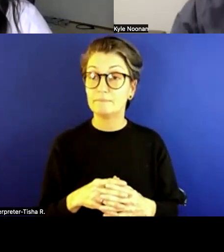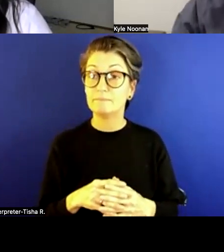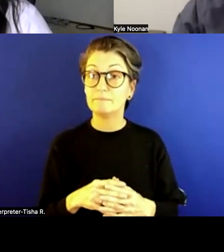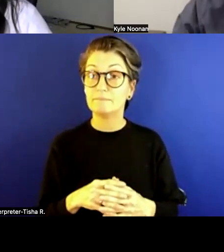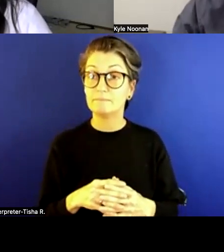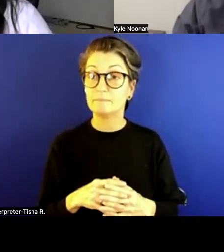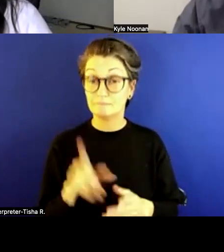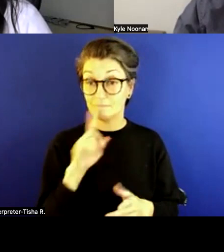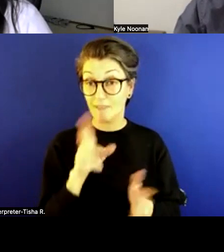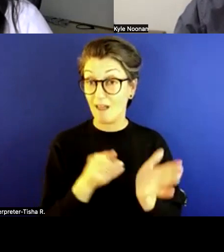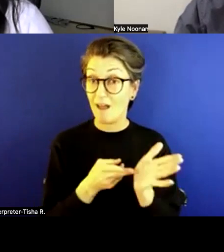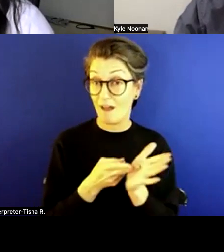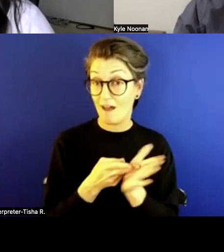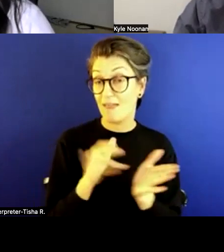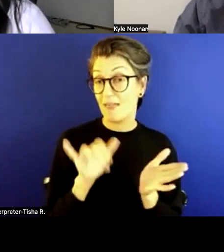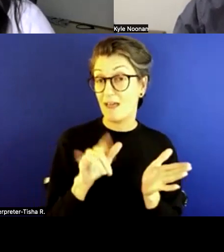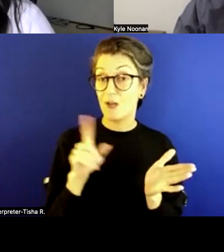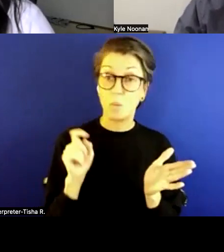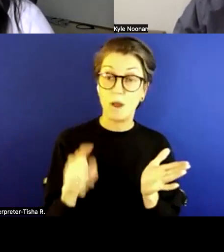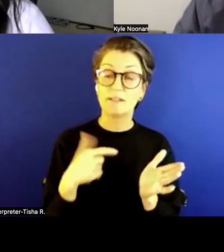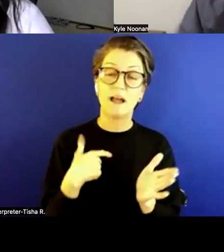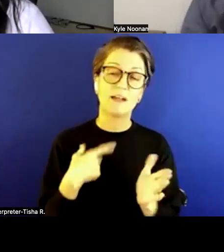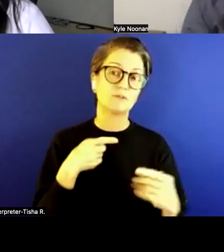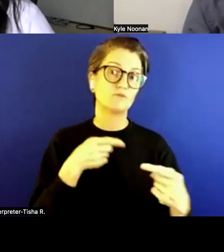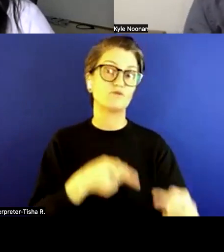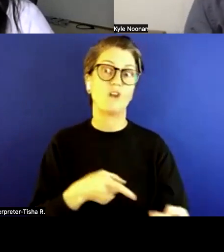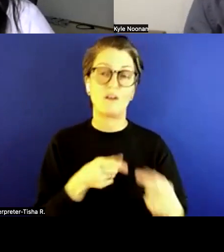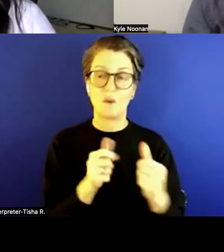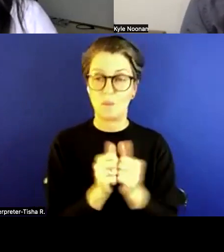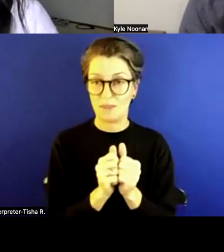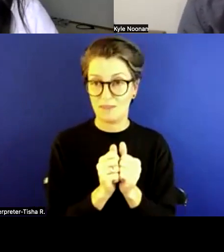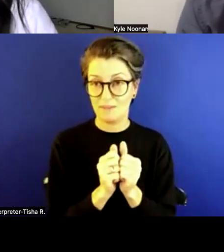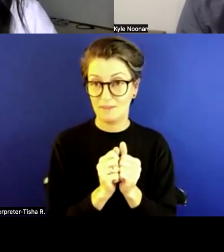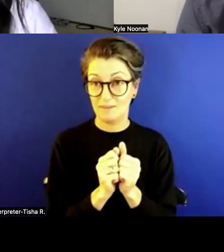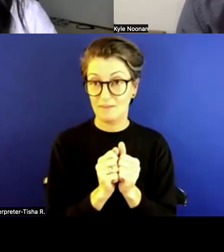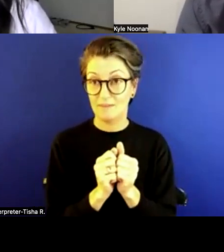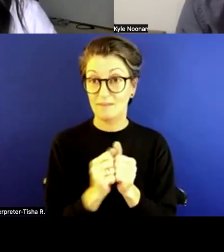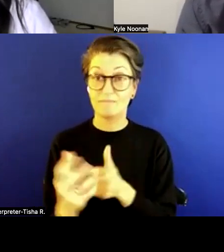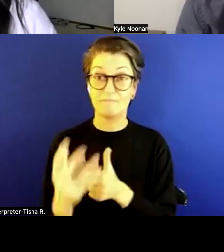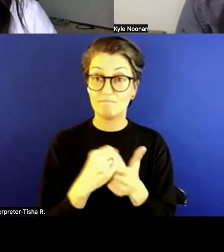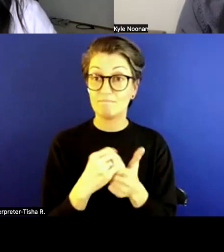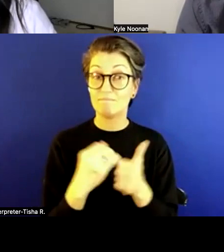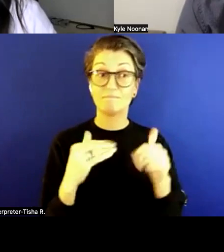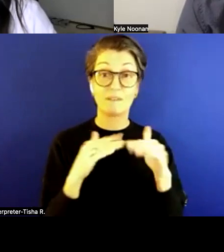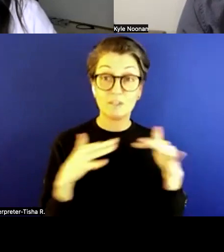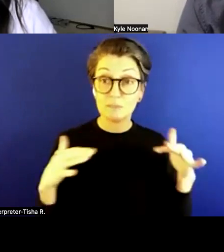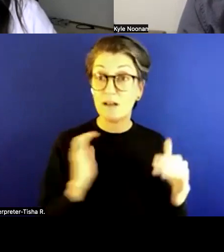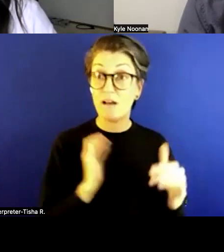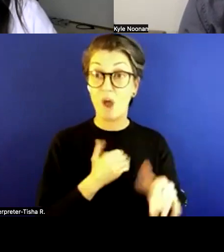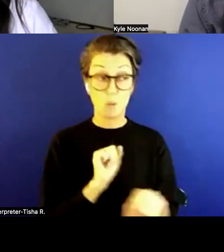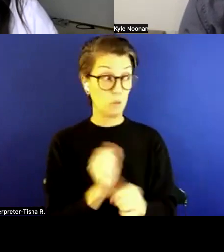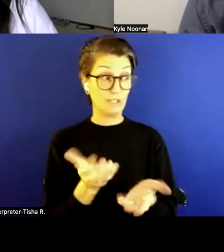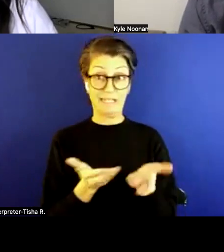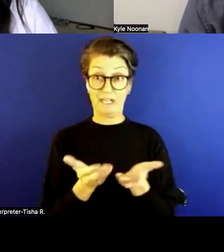To be honest, it's a question that I struggle with, even in the context of diversability and our work here,